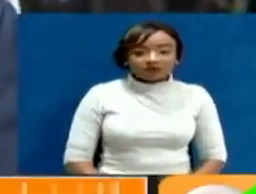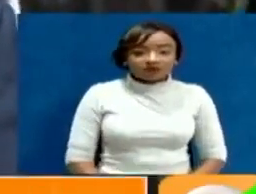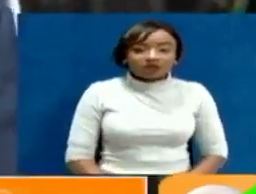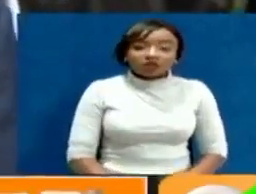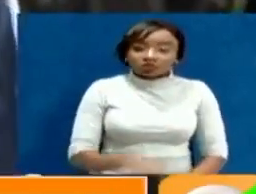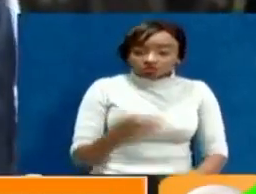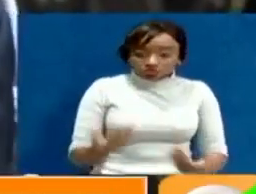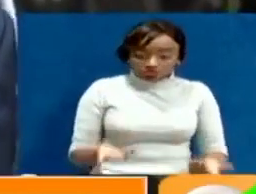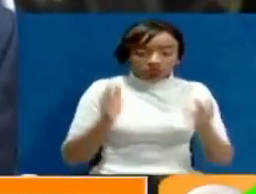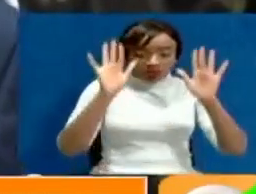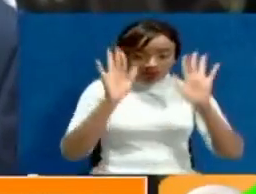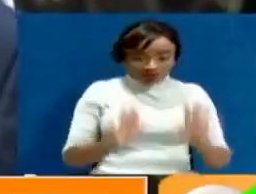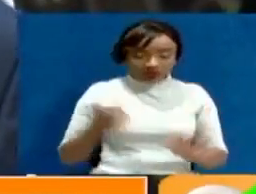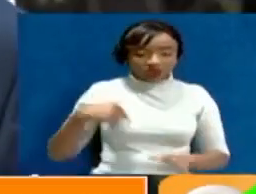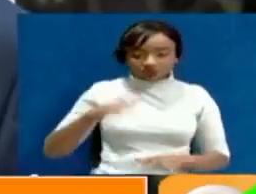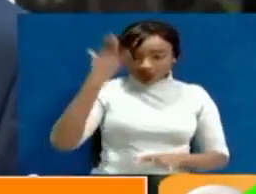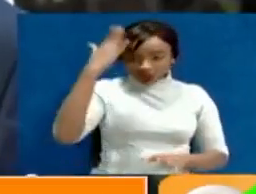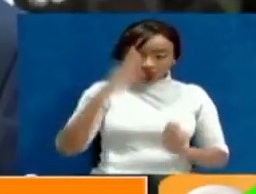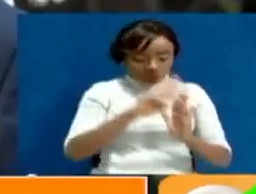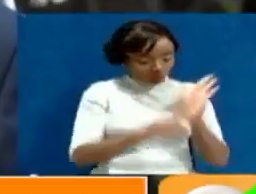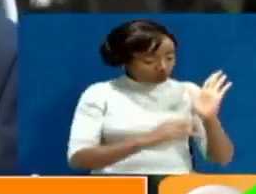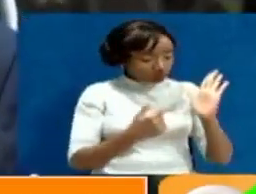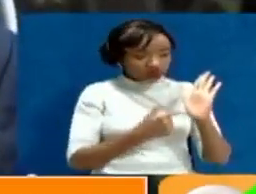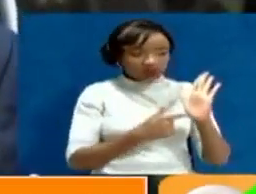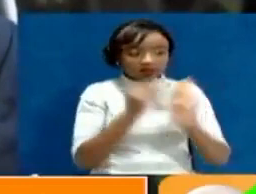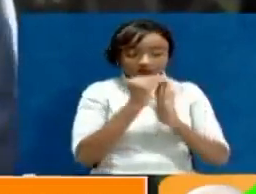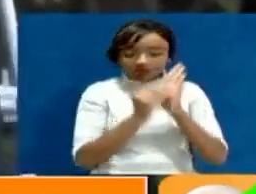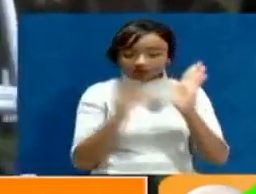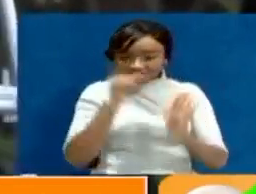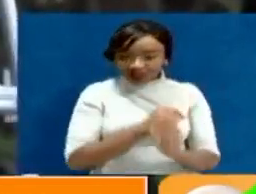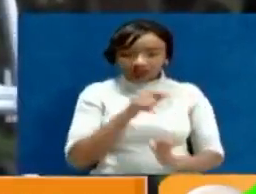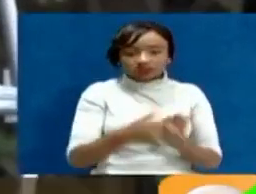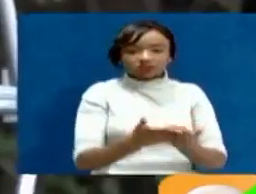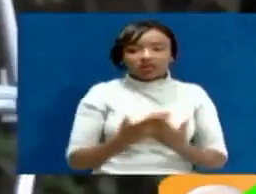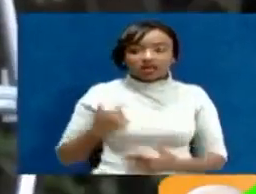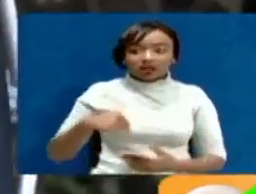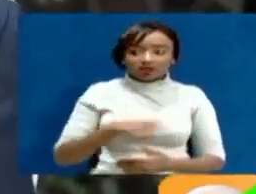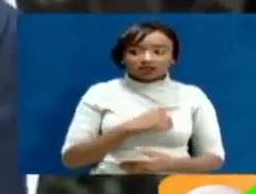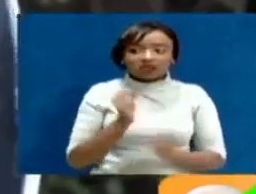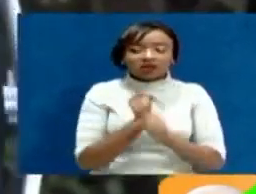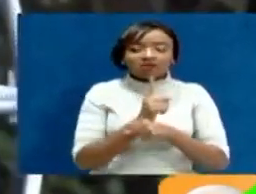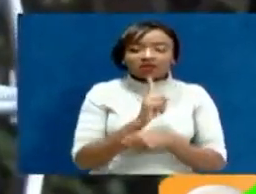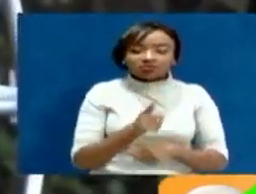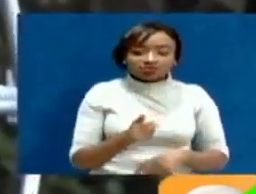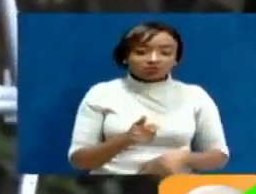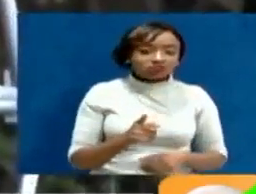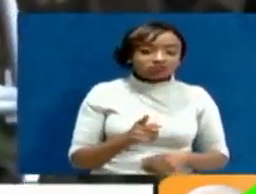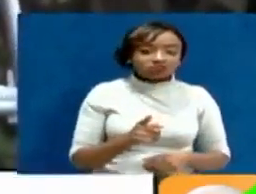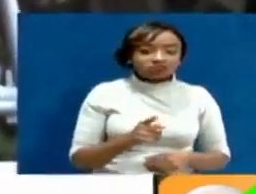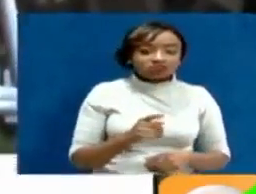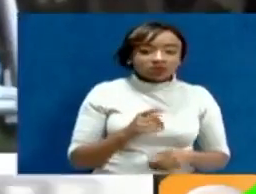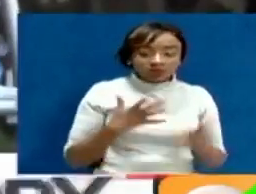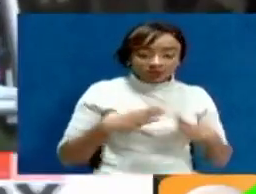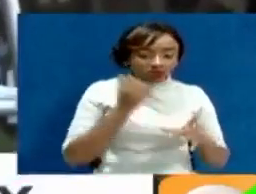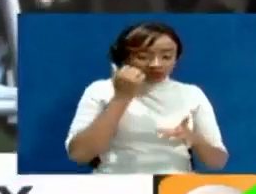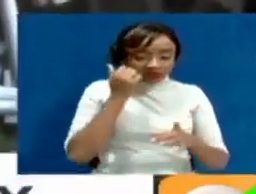that we put in place, and this is what is going to help us ensure that our positivity rate is less than